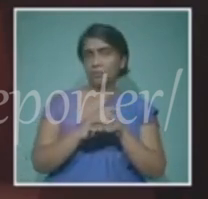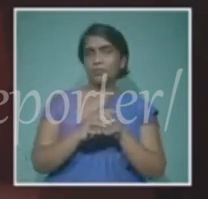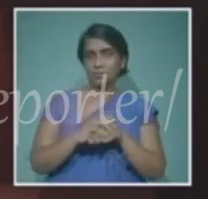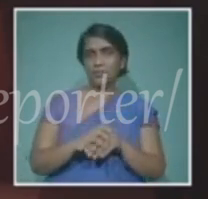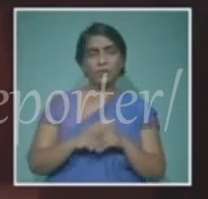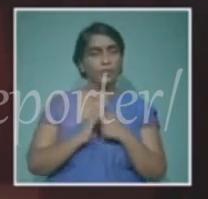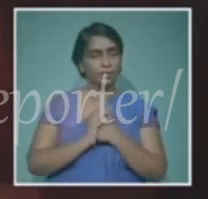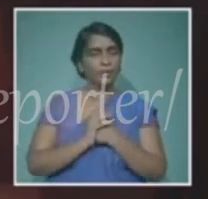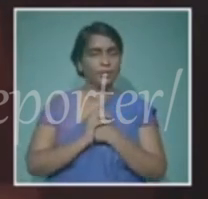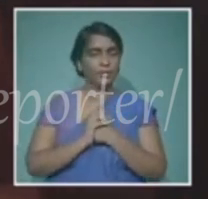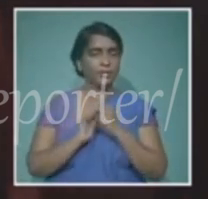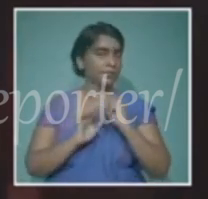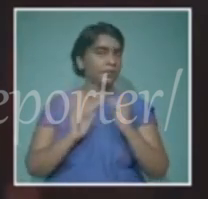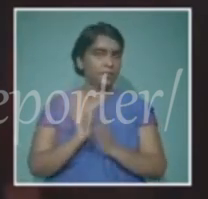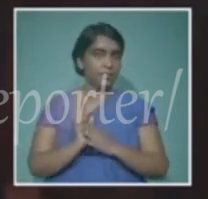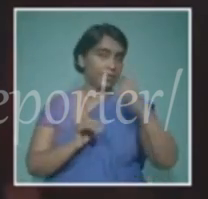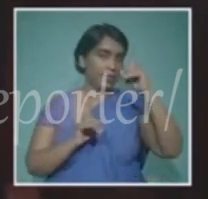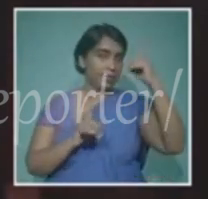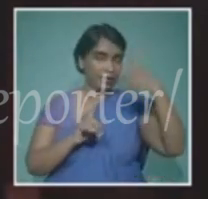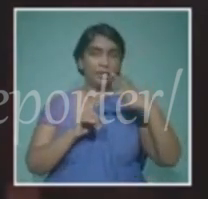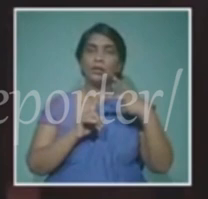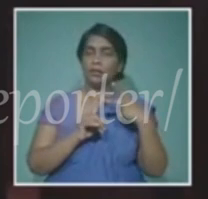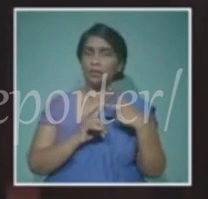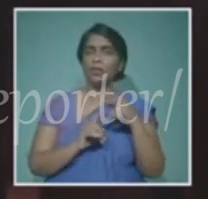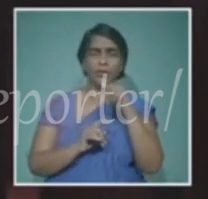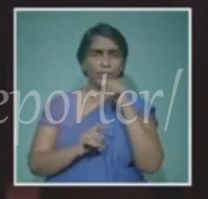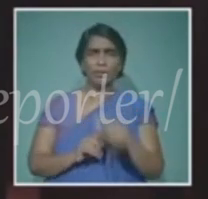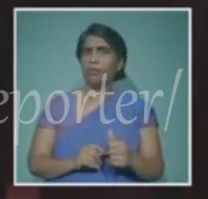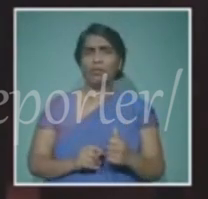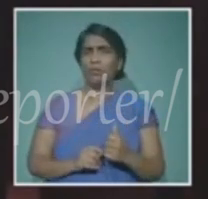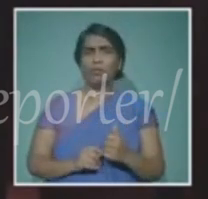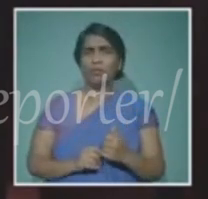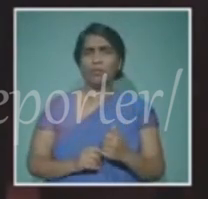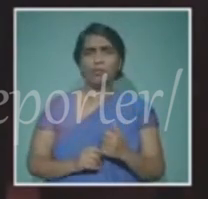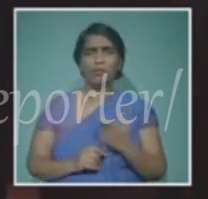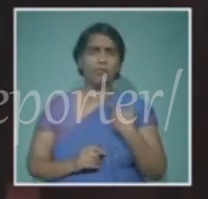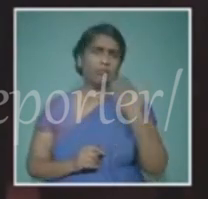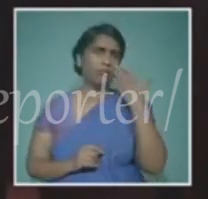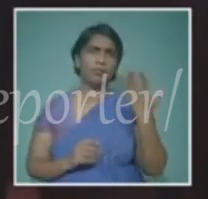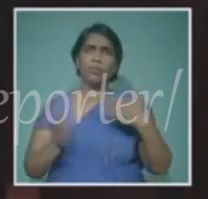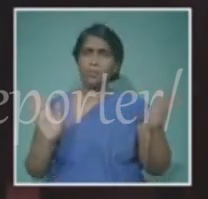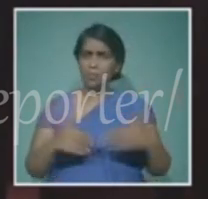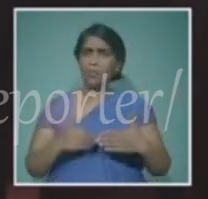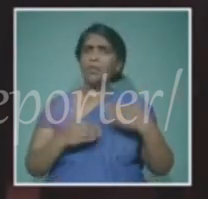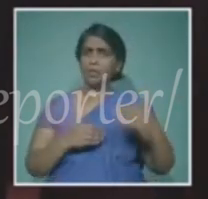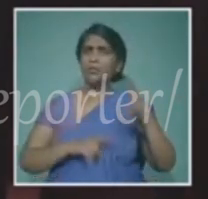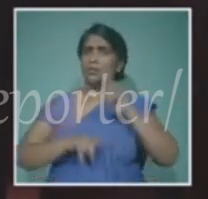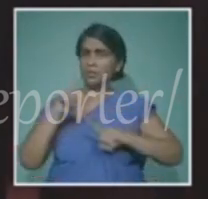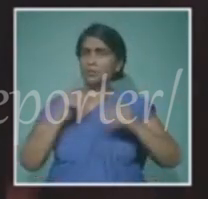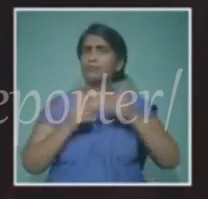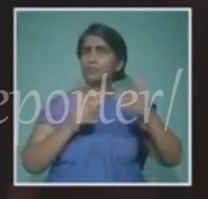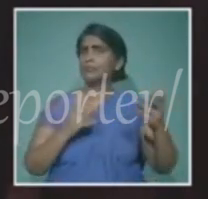is I don't think there is any necessity to discuss further. If you all are withdrawing the